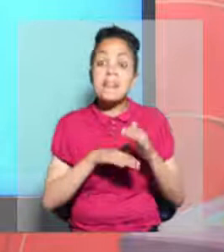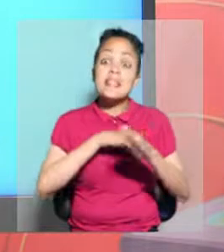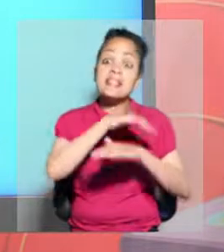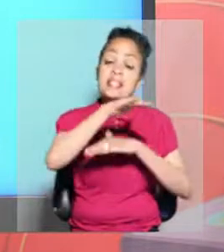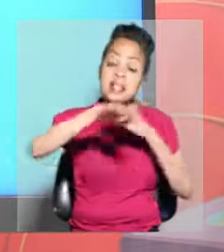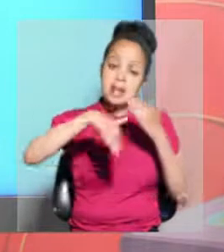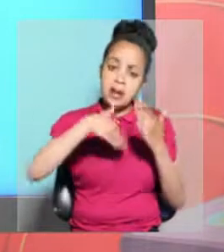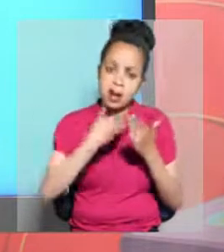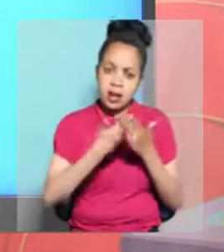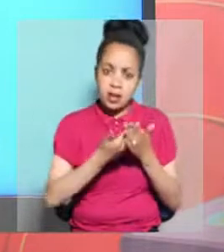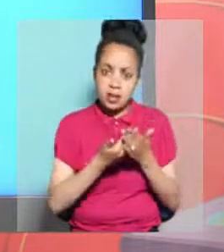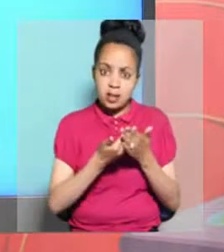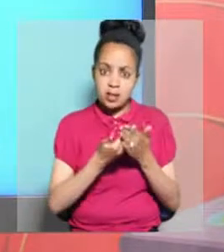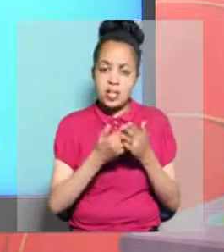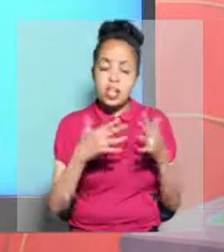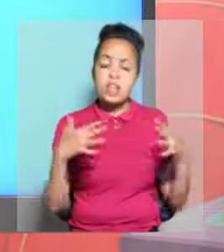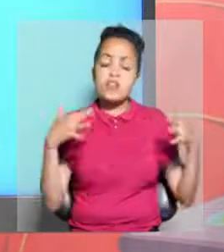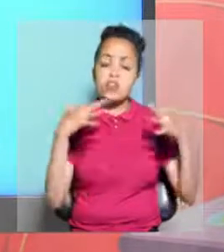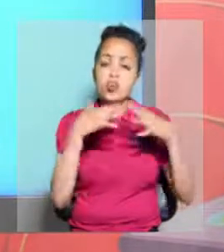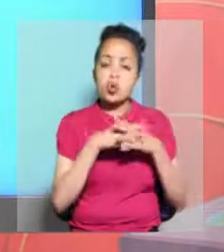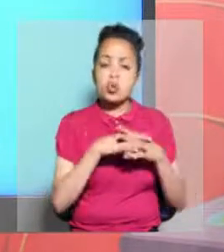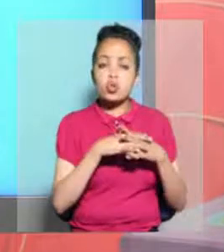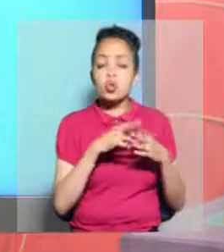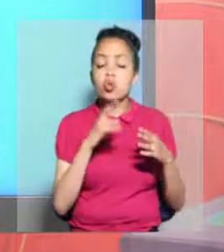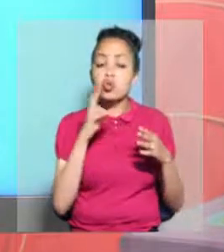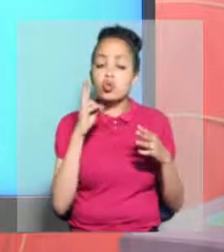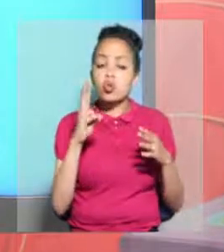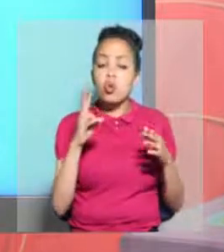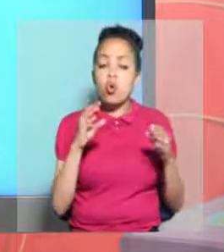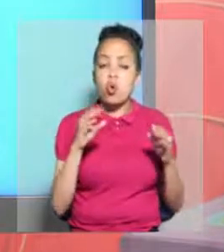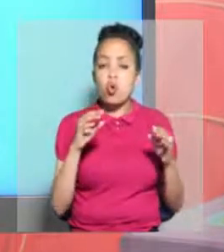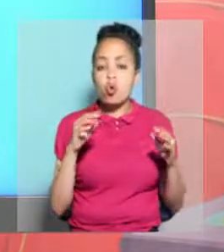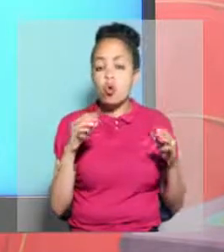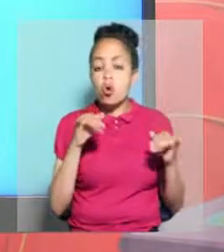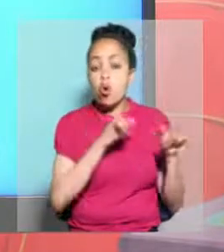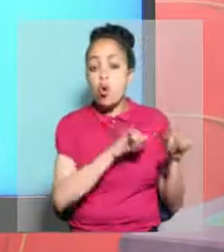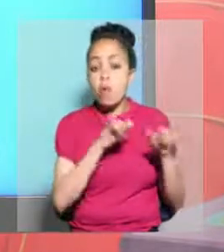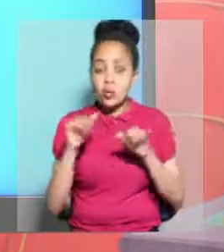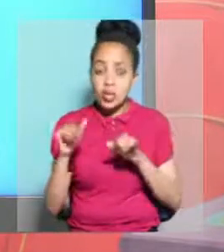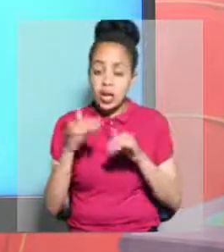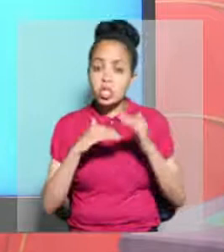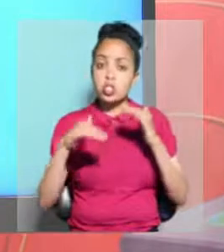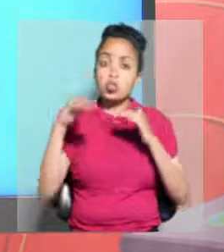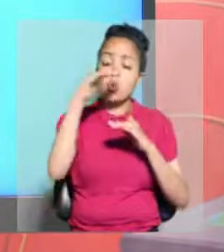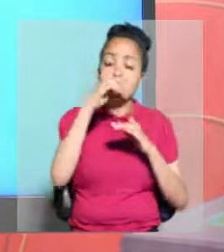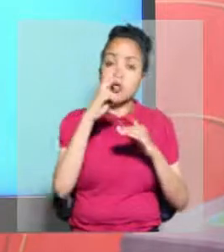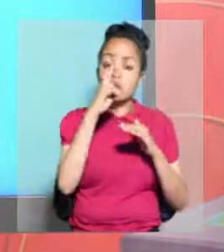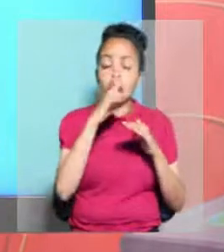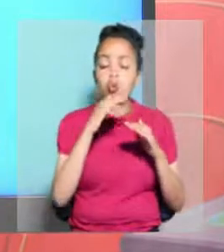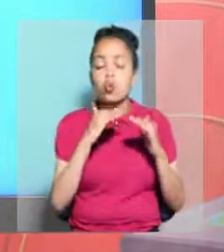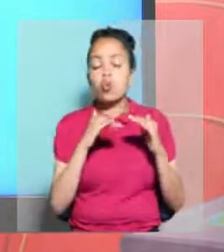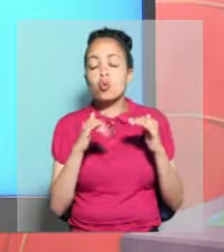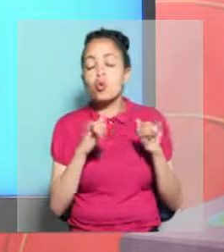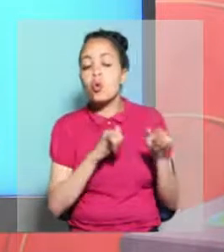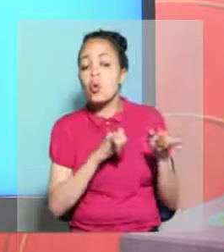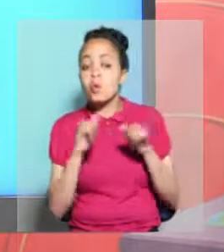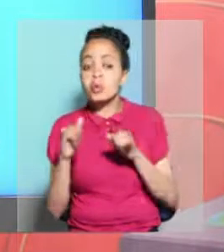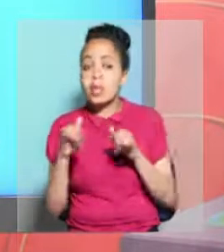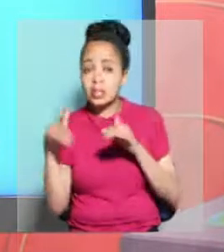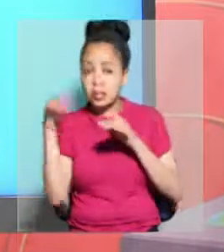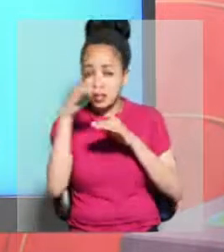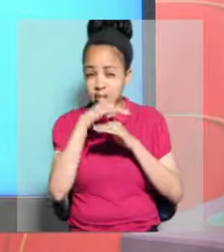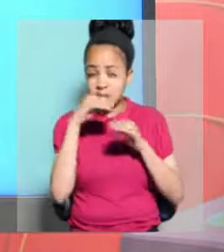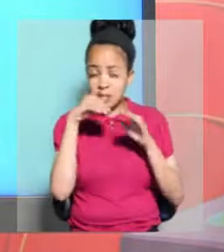Generally, if we cross two homozygous dominant with two homozygous recessive character under